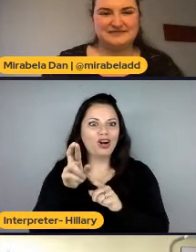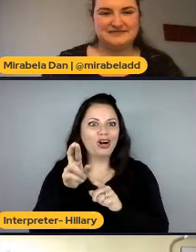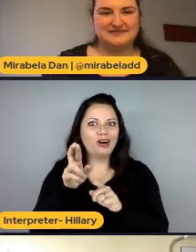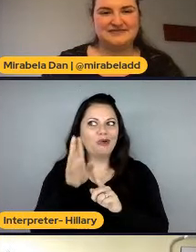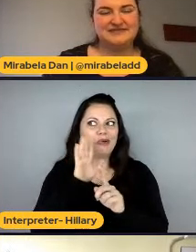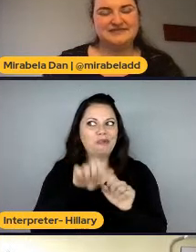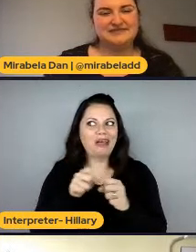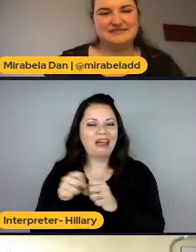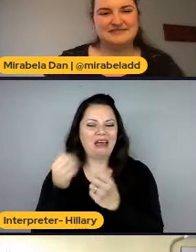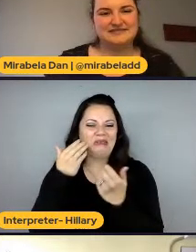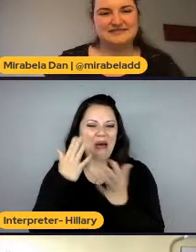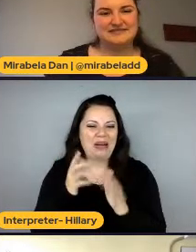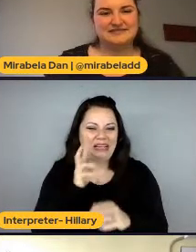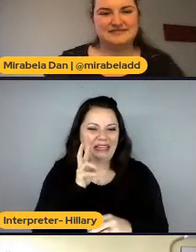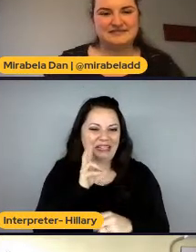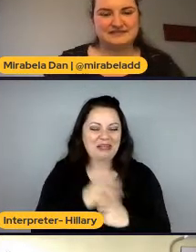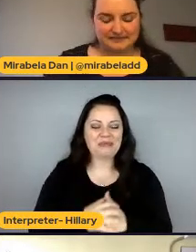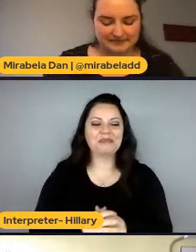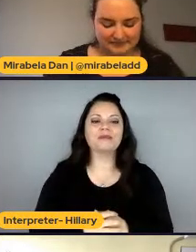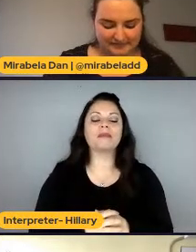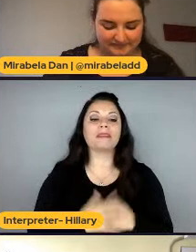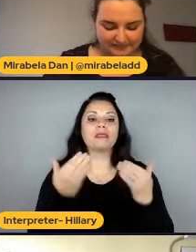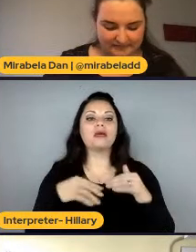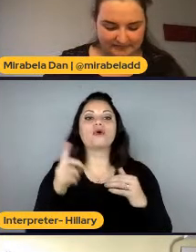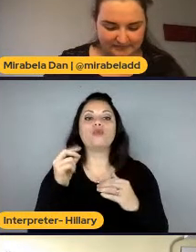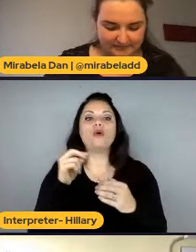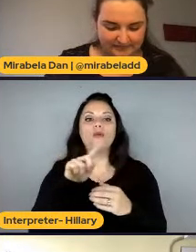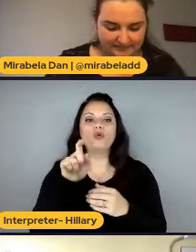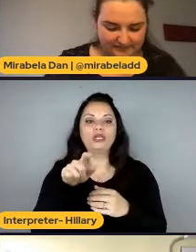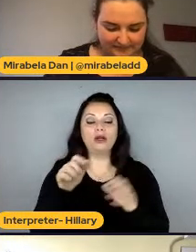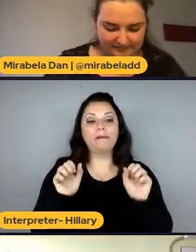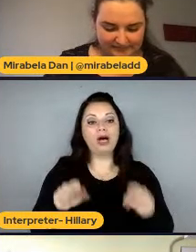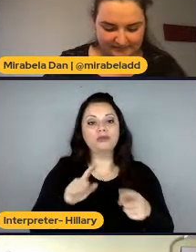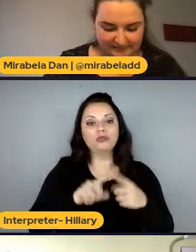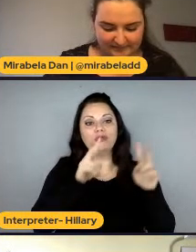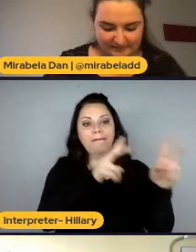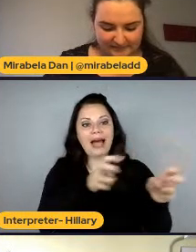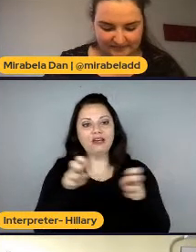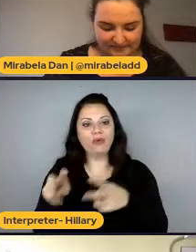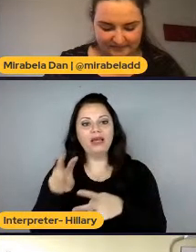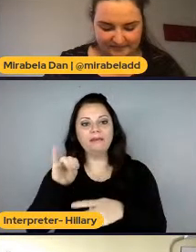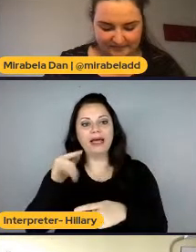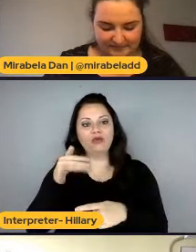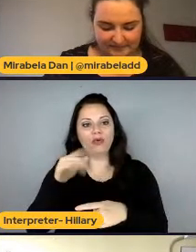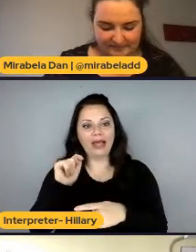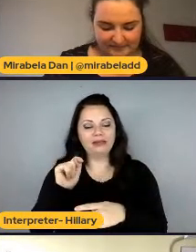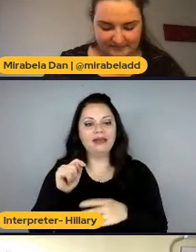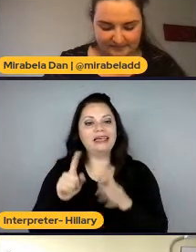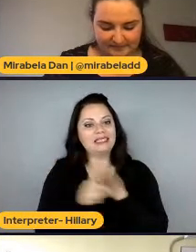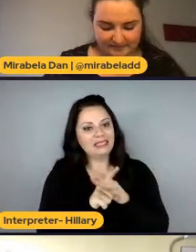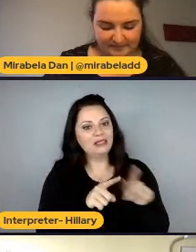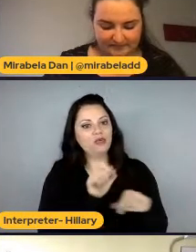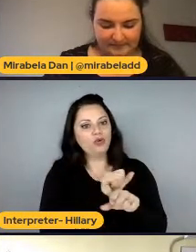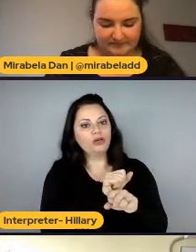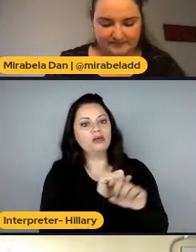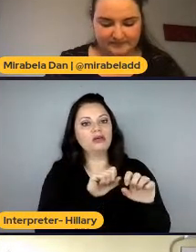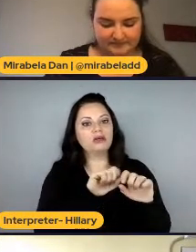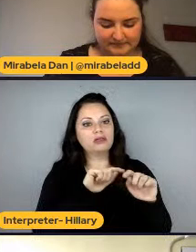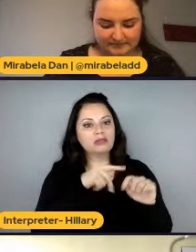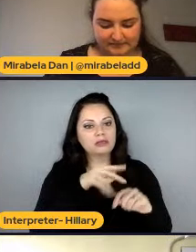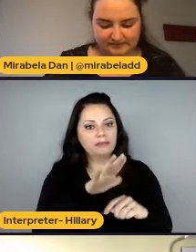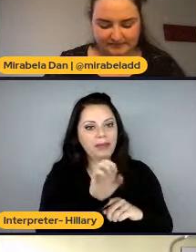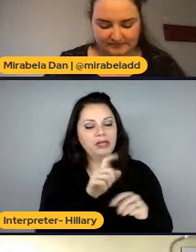We have one more question. It says, is it possible to migrate an existing workspace created with HCL to the